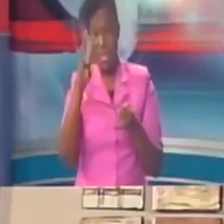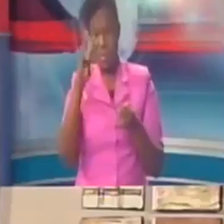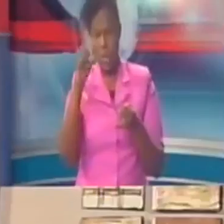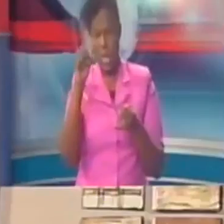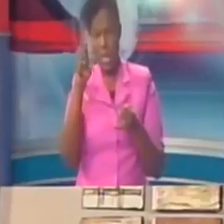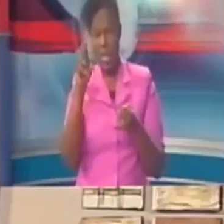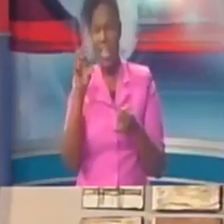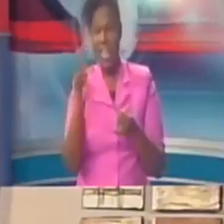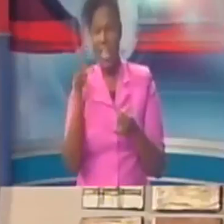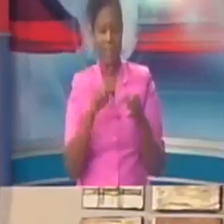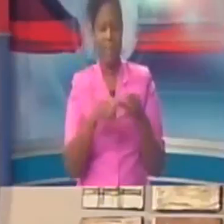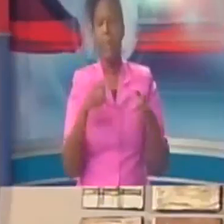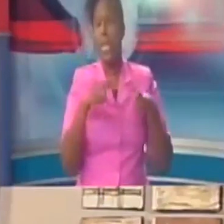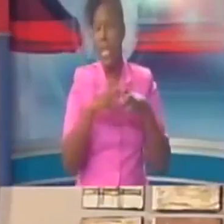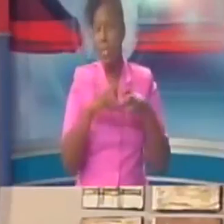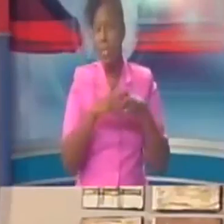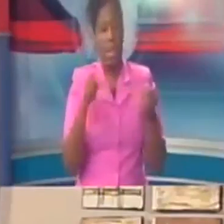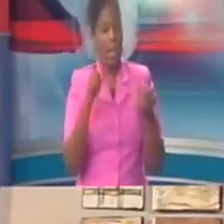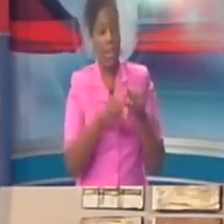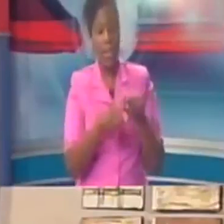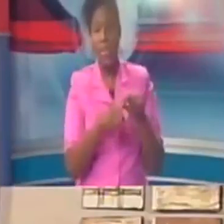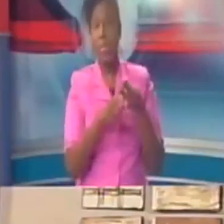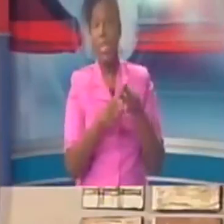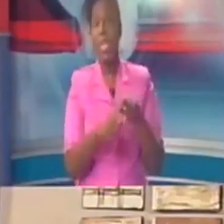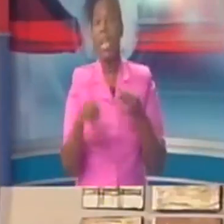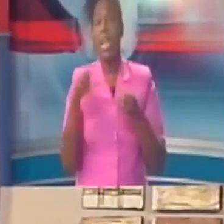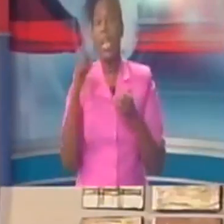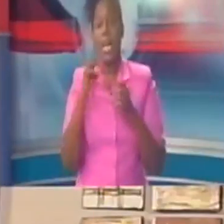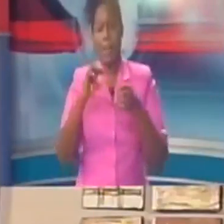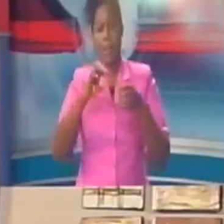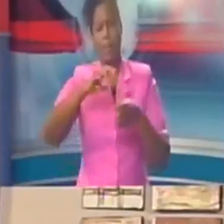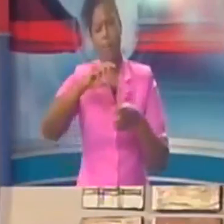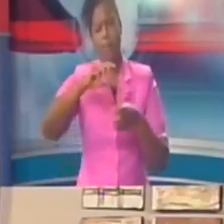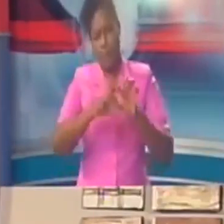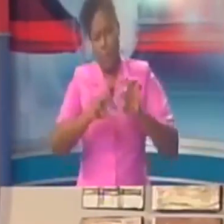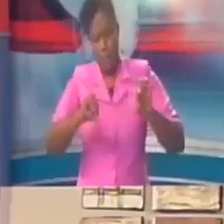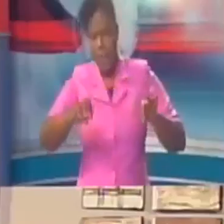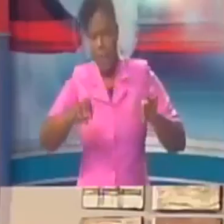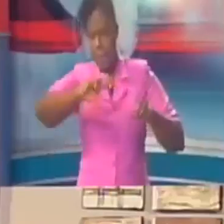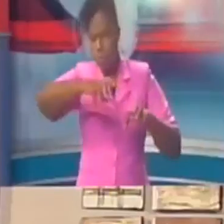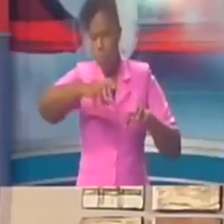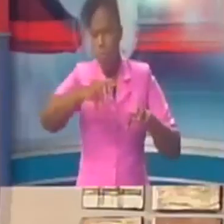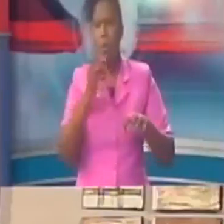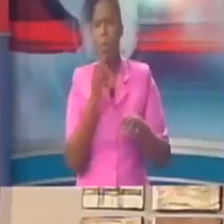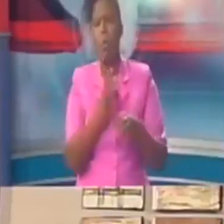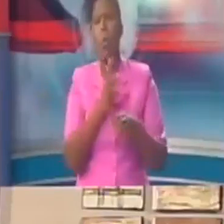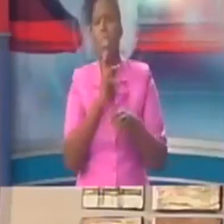stores, will be allowed to open on a Monday, Thursday, and Friday.